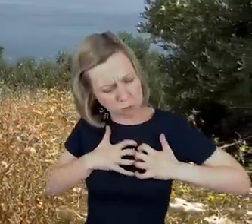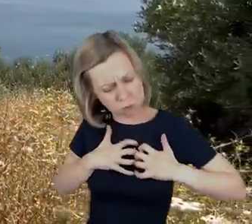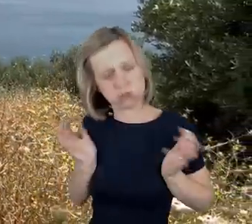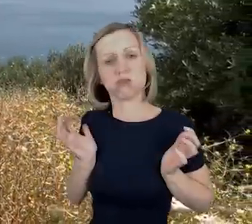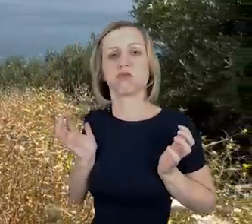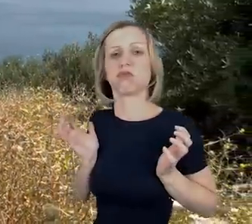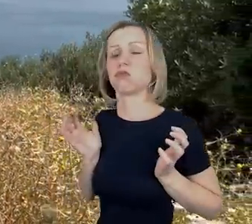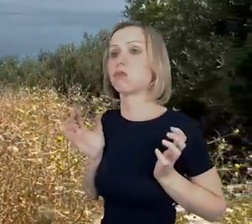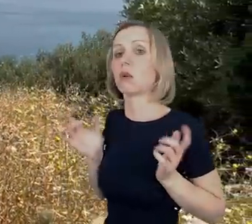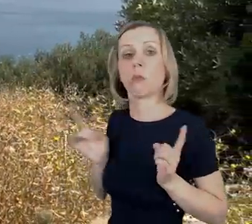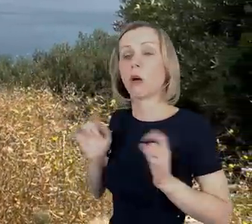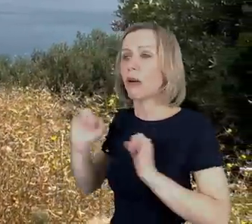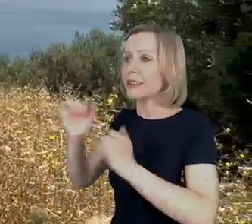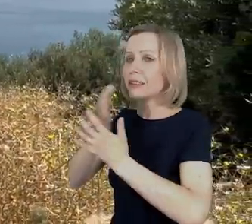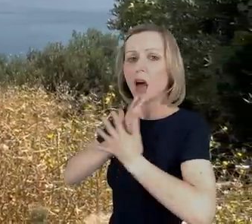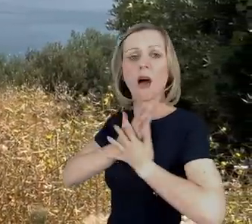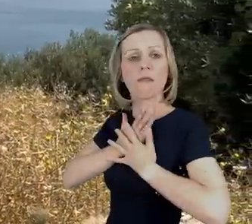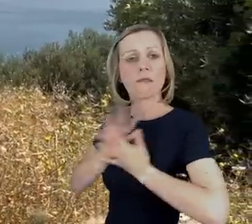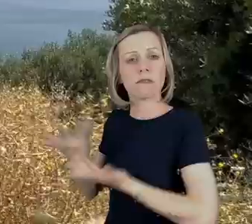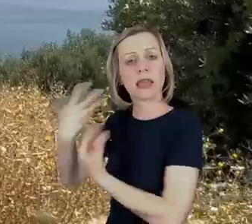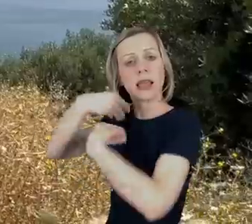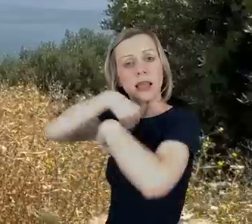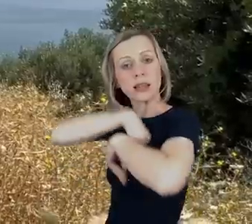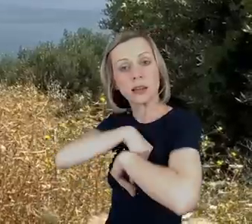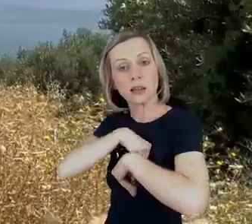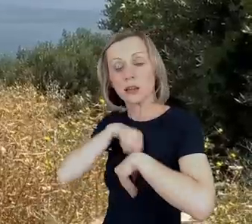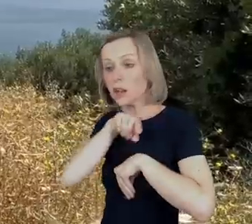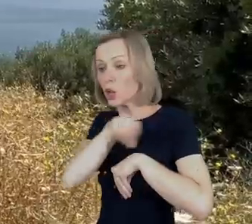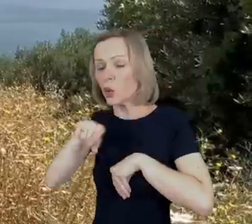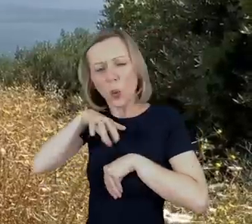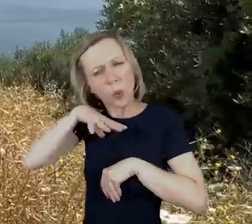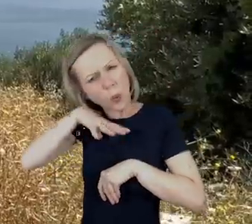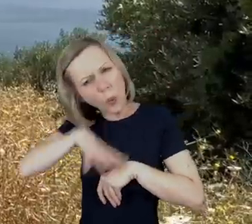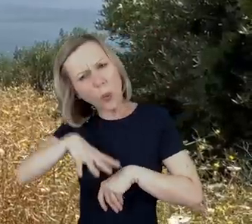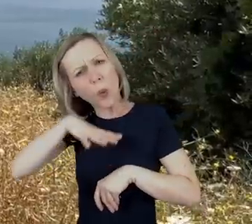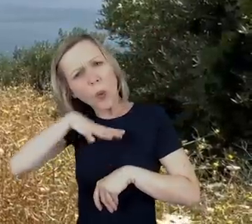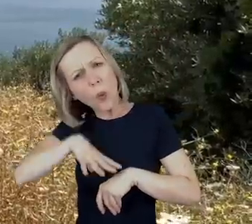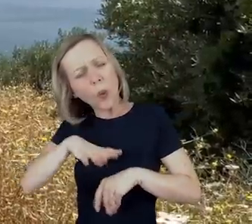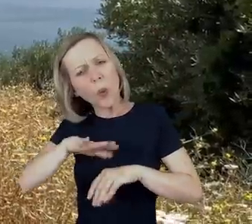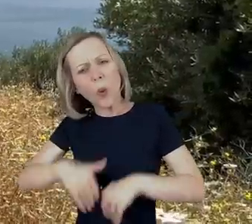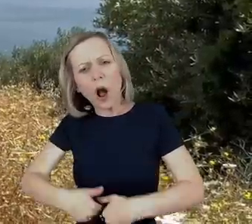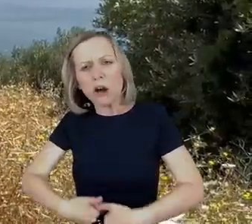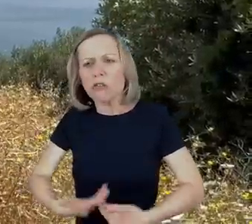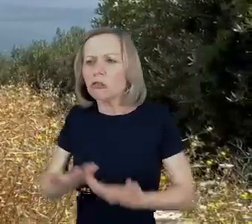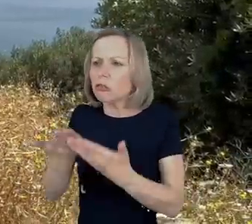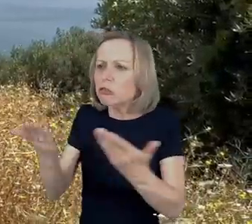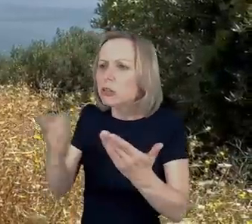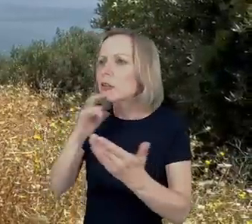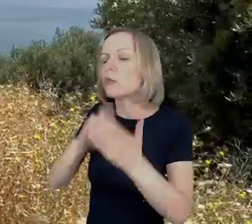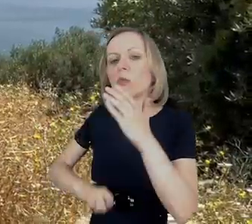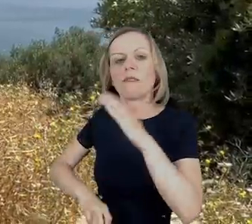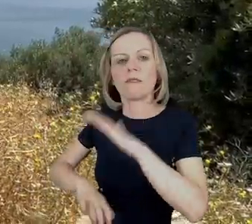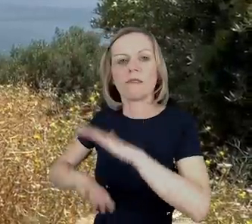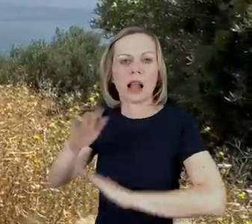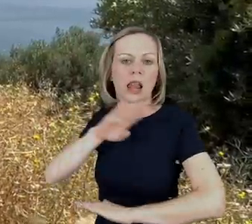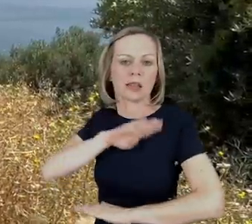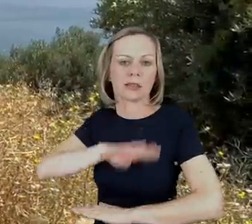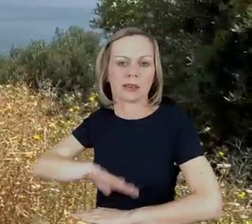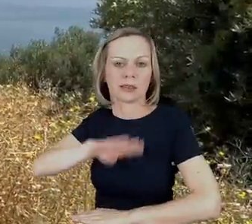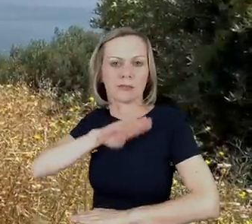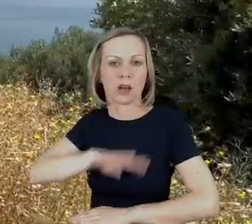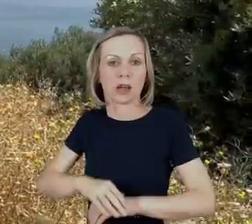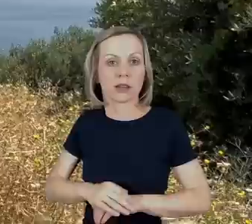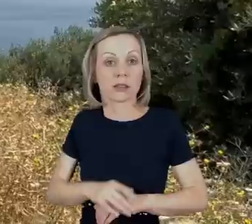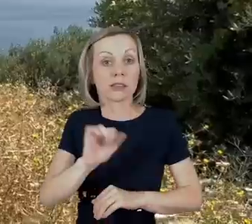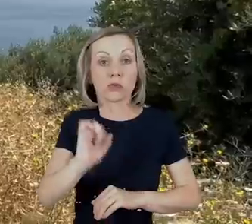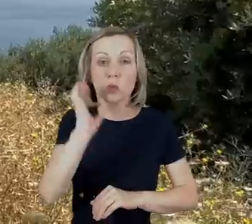be broken open to receive God's love. And the more you hunger, the more